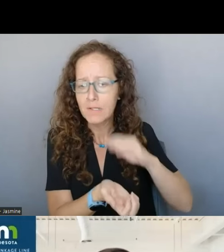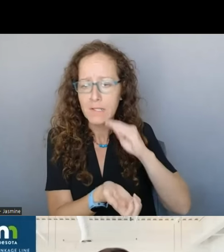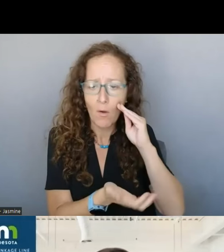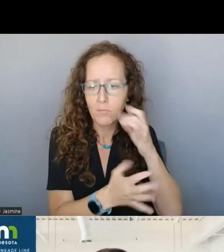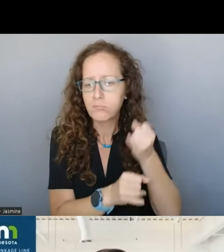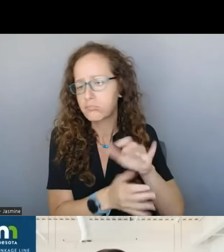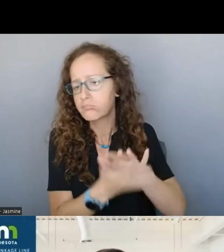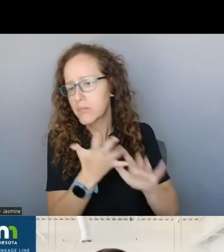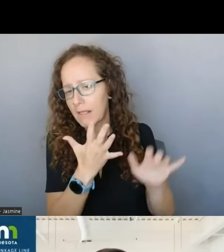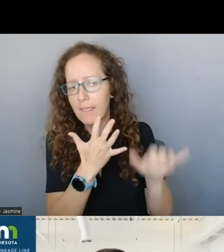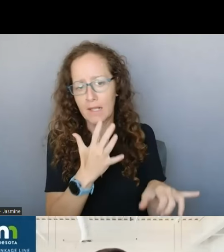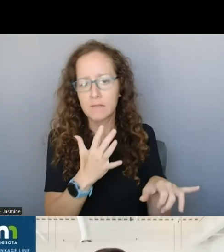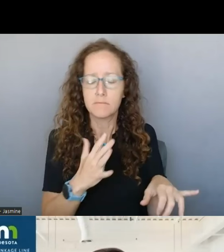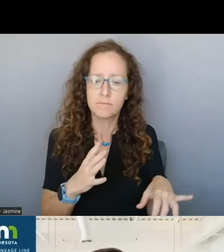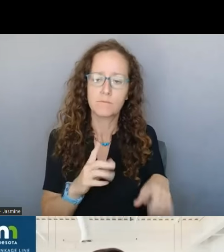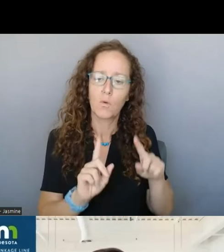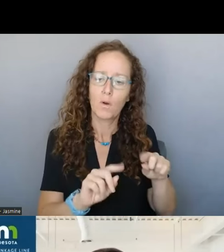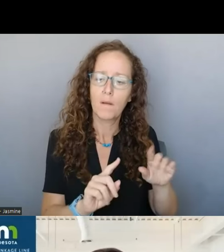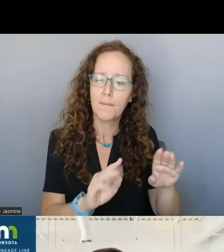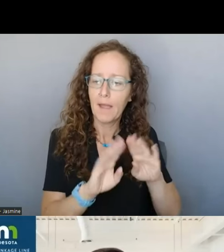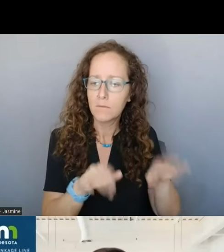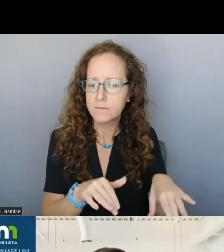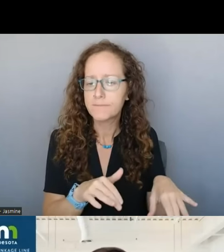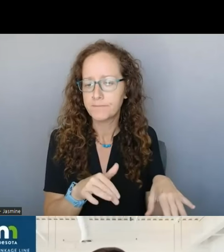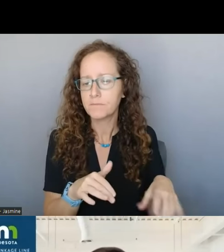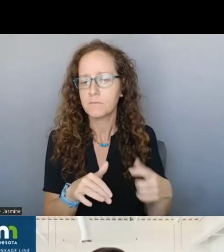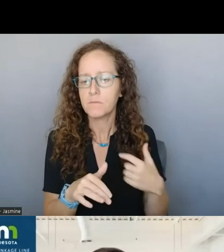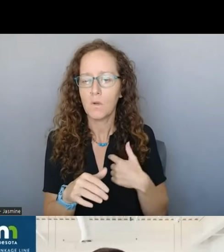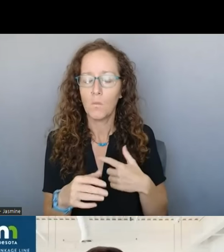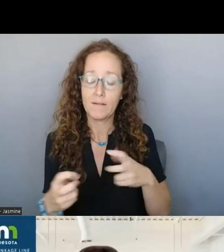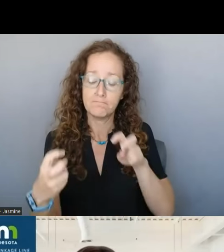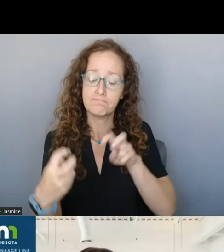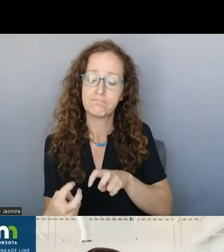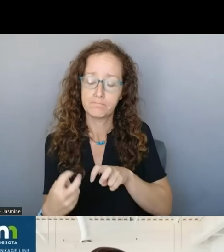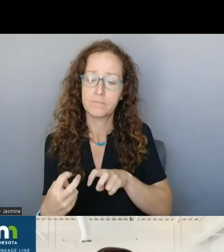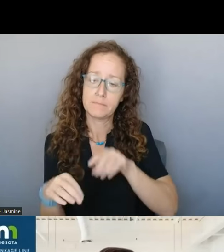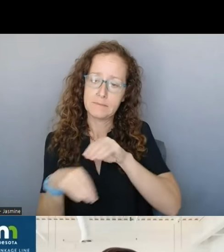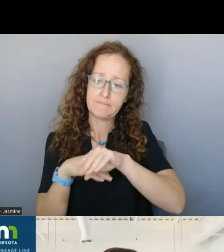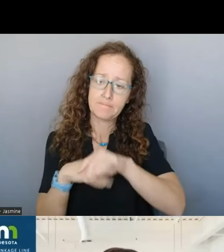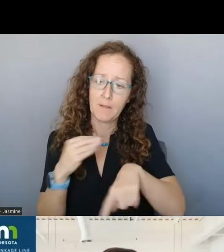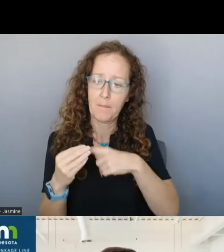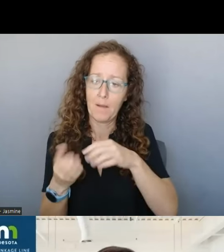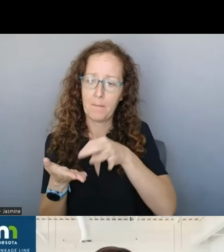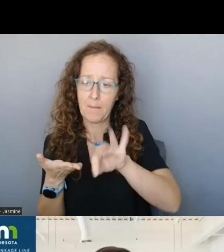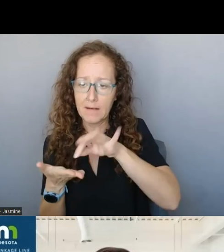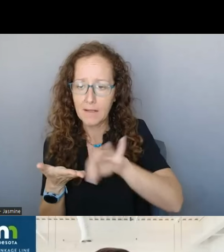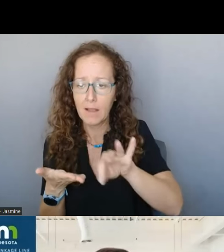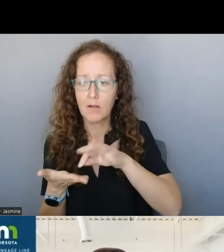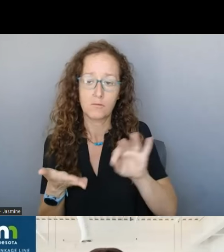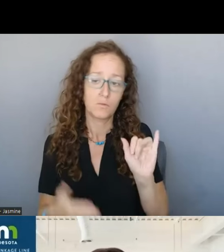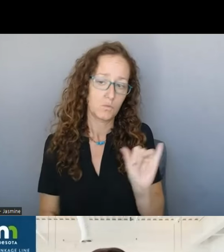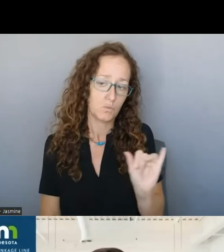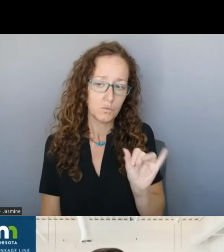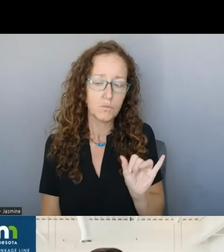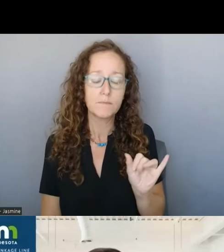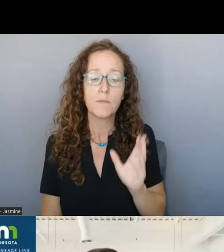we do offer Medicare counseling, one-on-one Medicare counseling. So we will talk about that a little